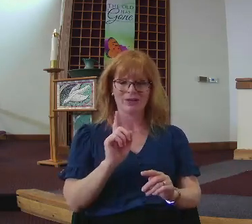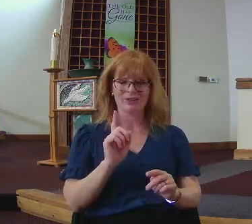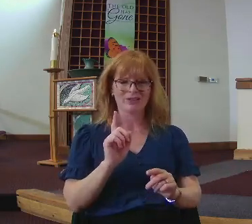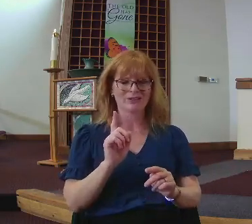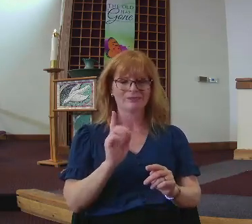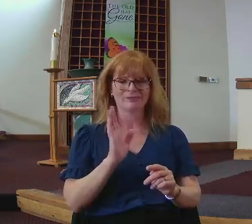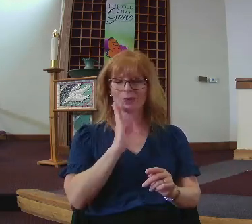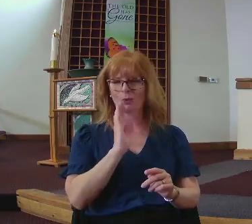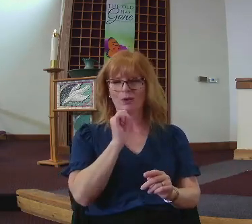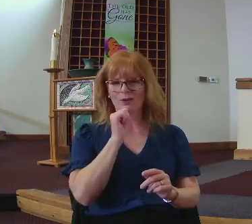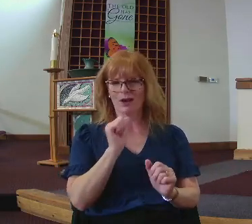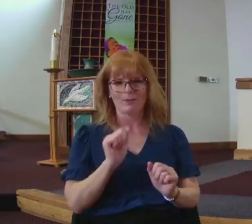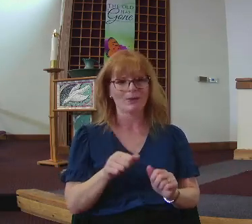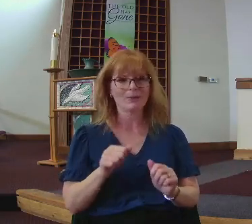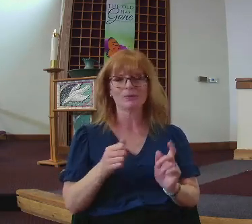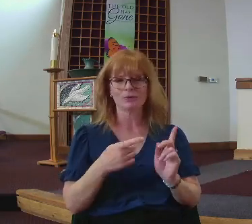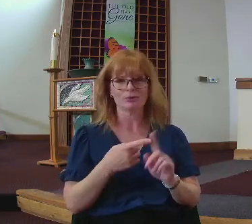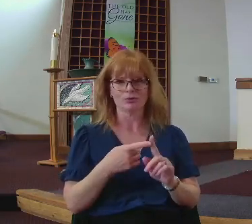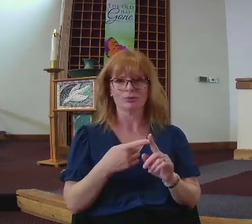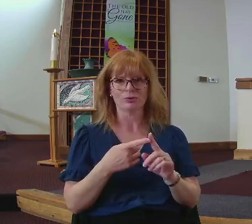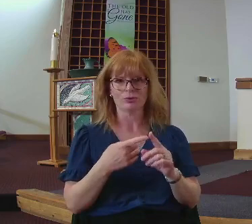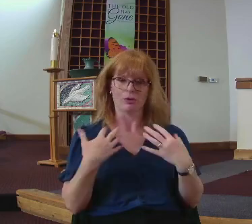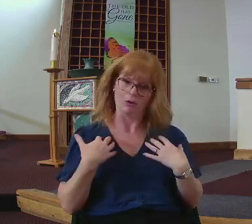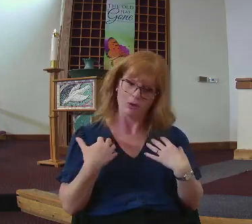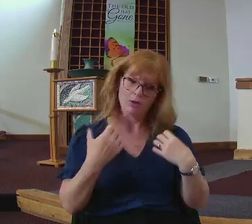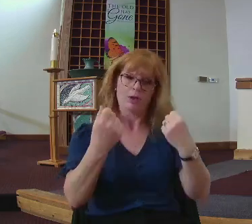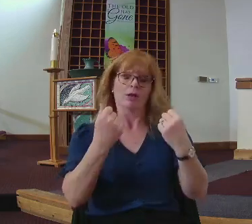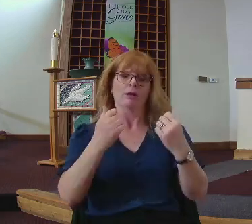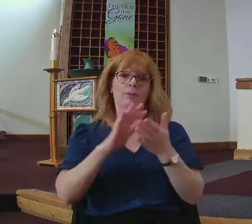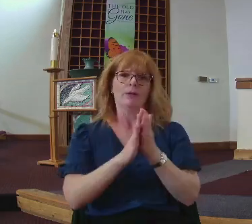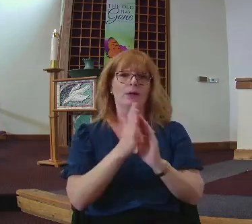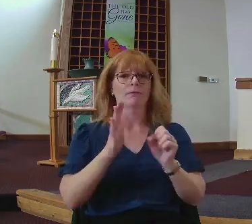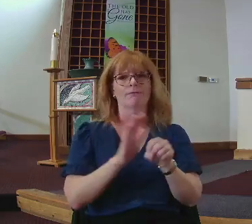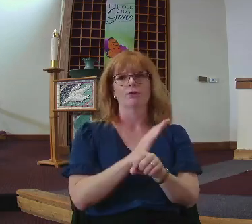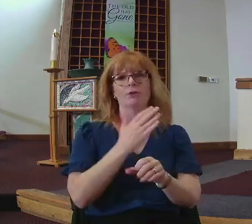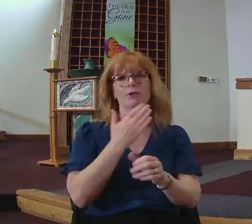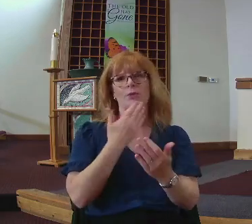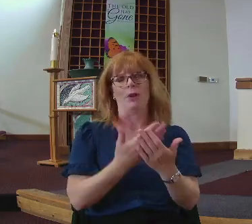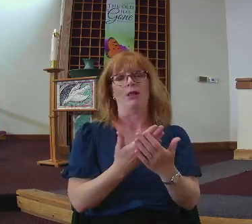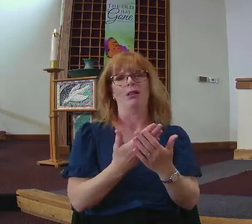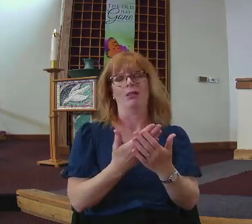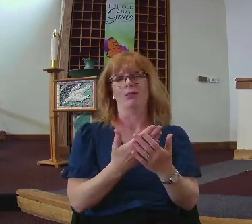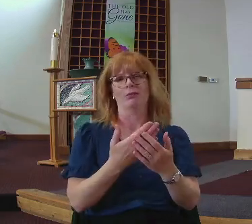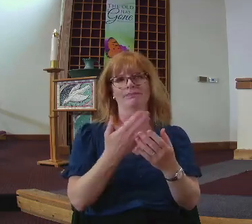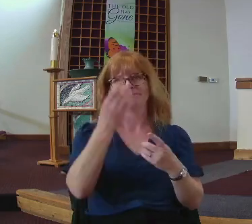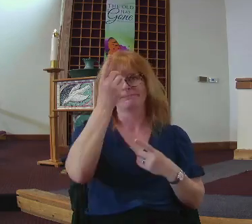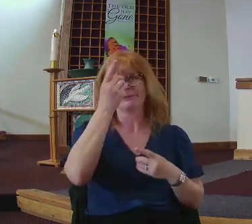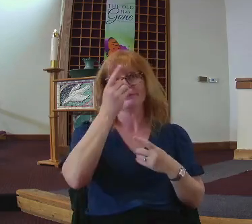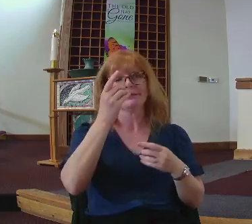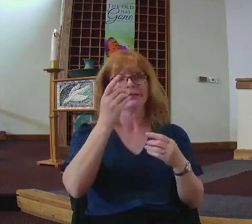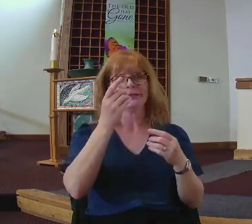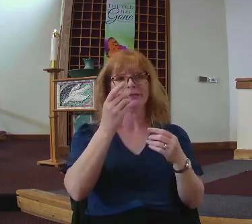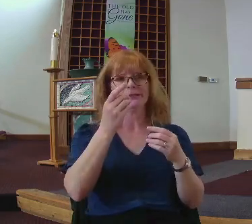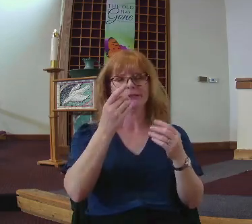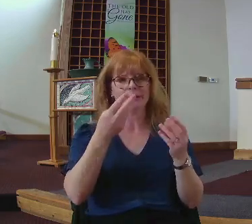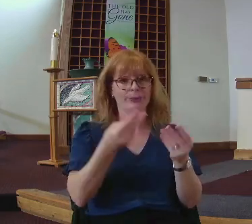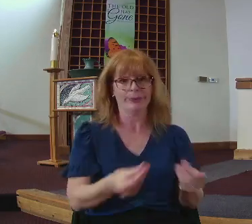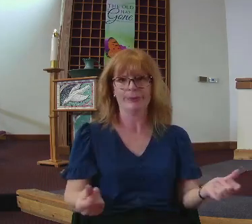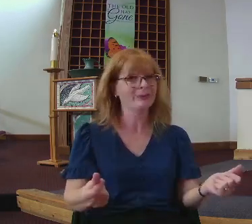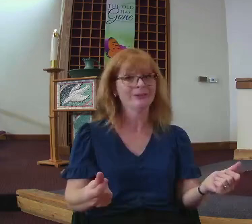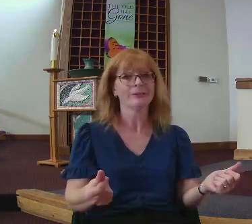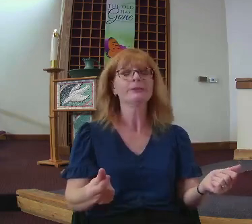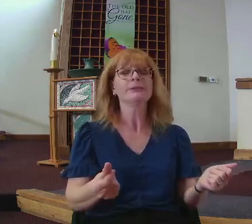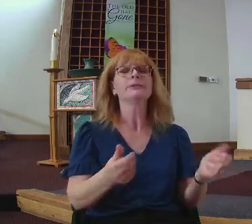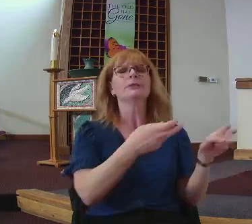longer going to be able to be cured and heal from a disease. And so someone enters into